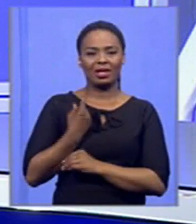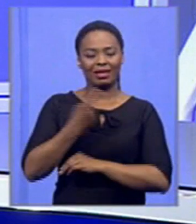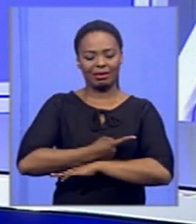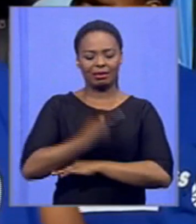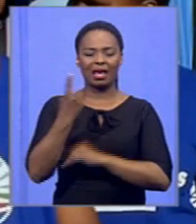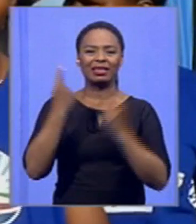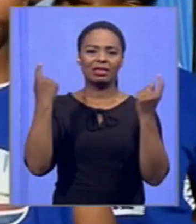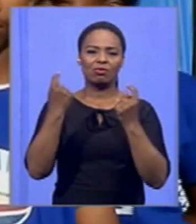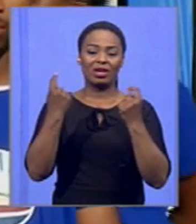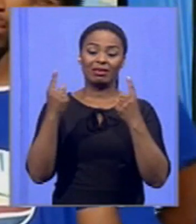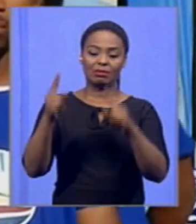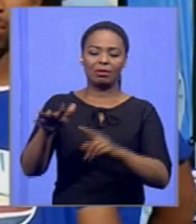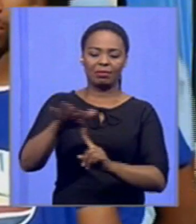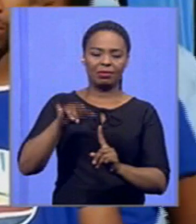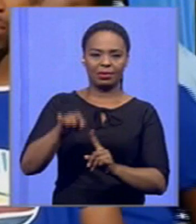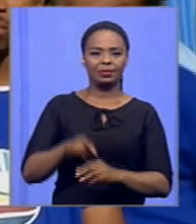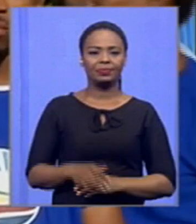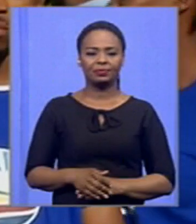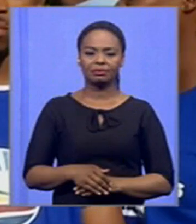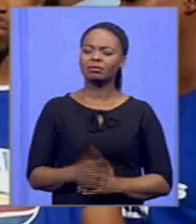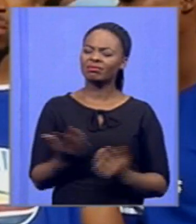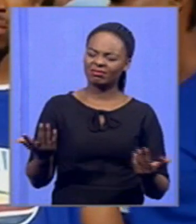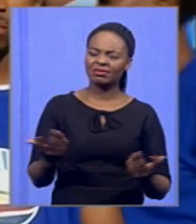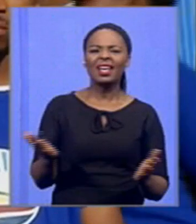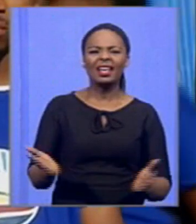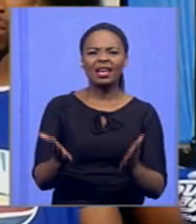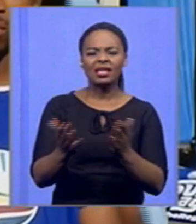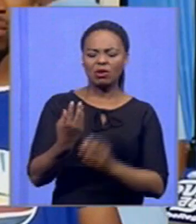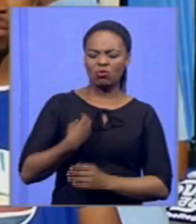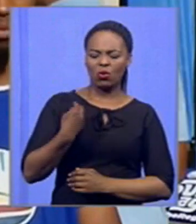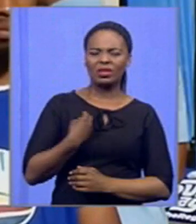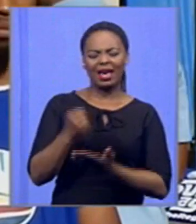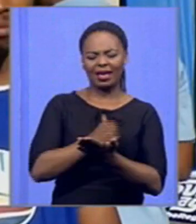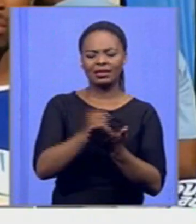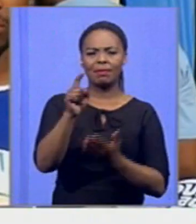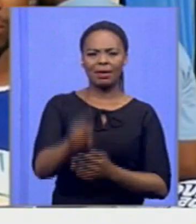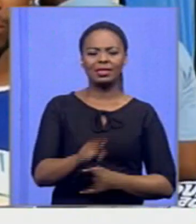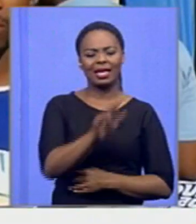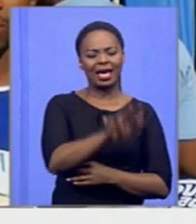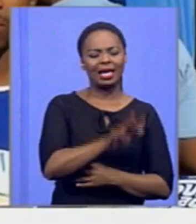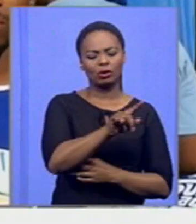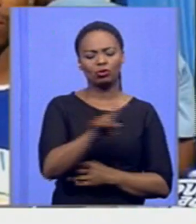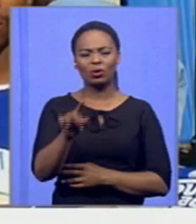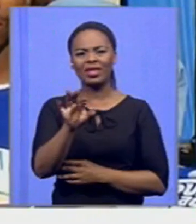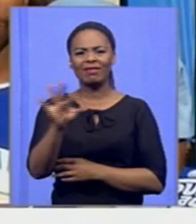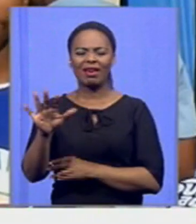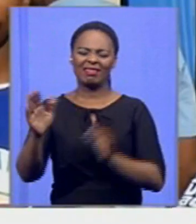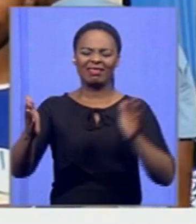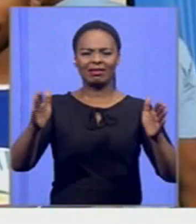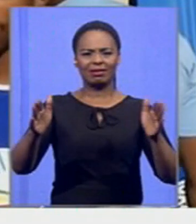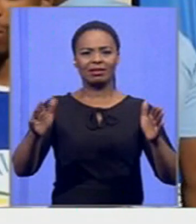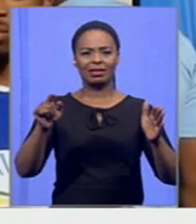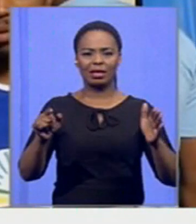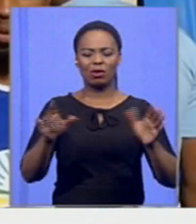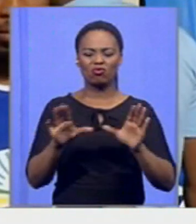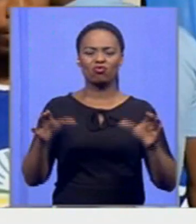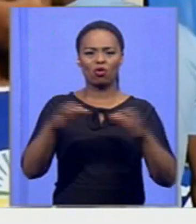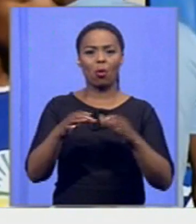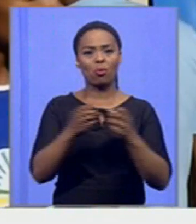What we hope to do is to encourage young people to register. The 18 to 35-year-old bracket is the most under-registered group in the